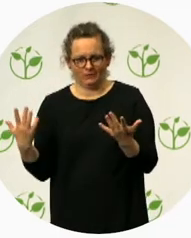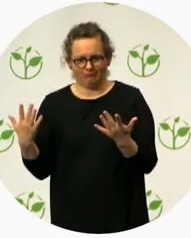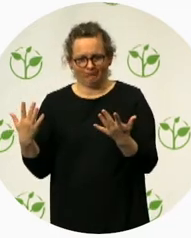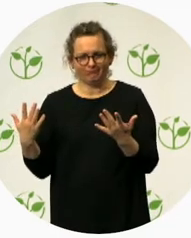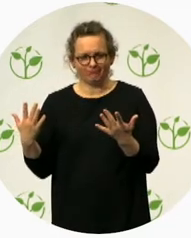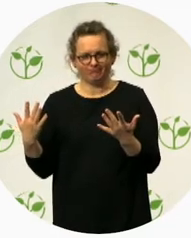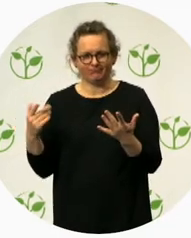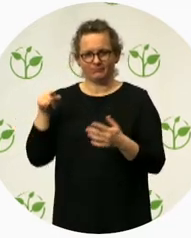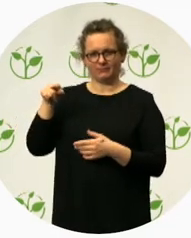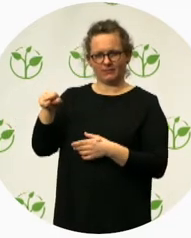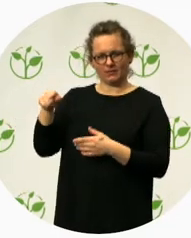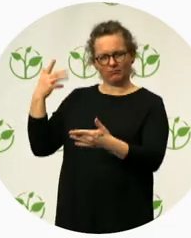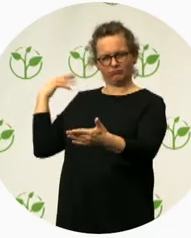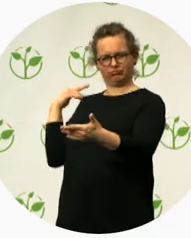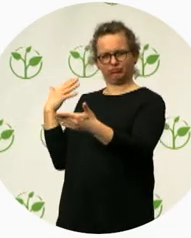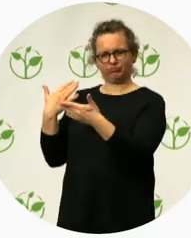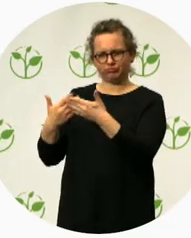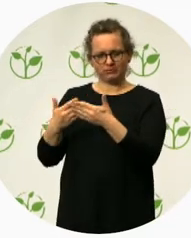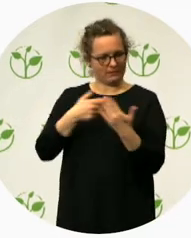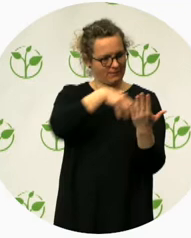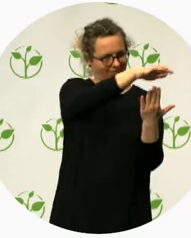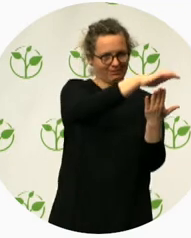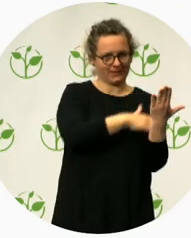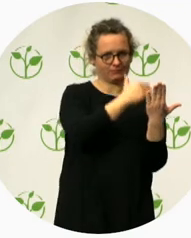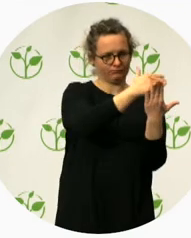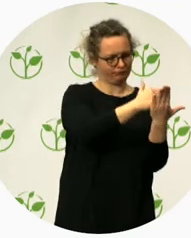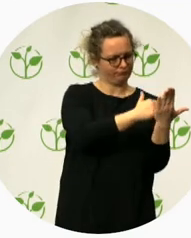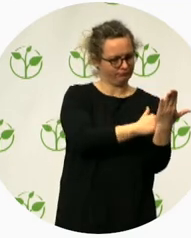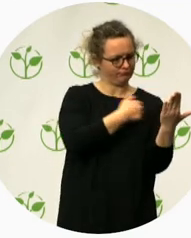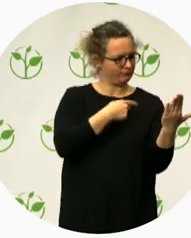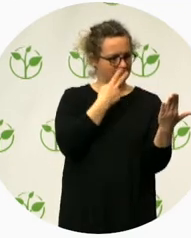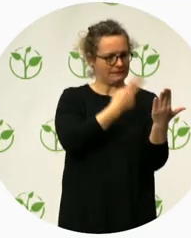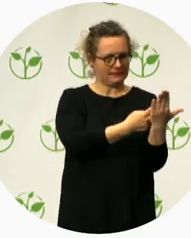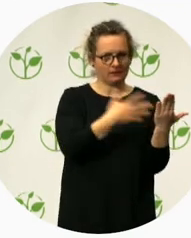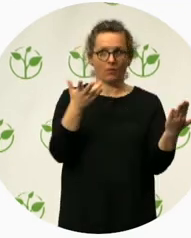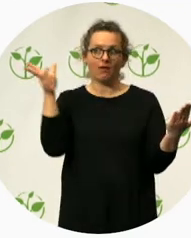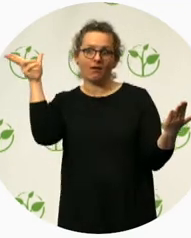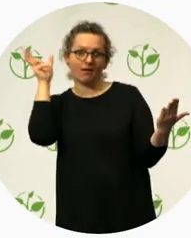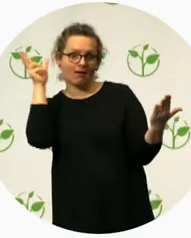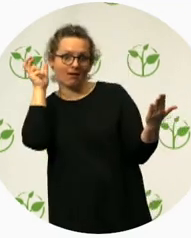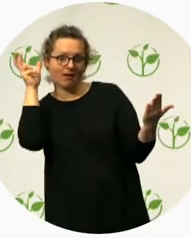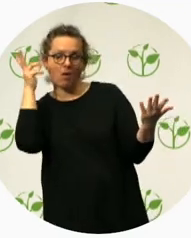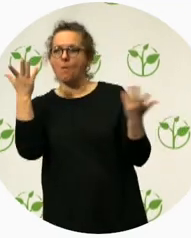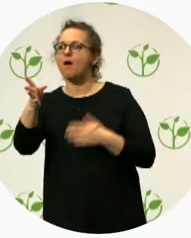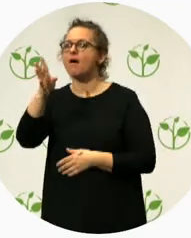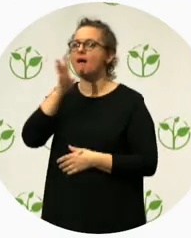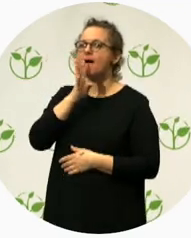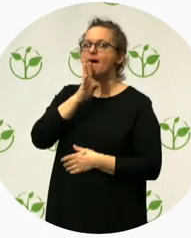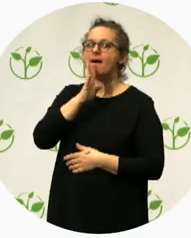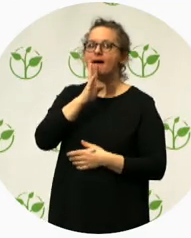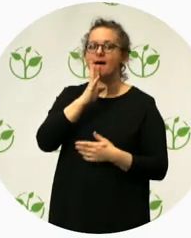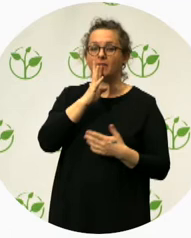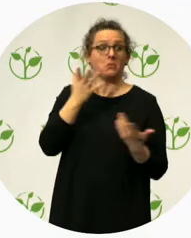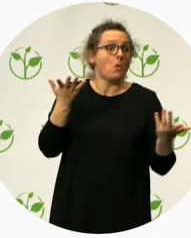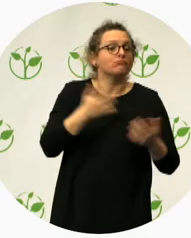text transformed into speech. We can get speech transformed into text. And traditionally,